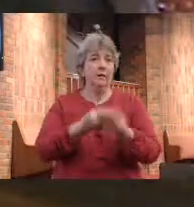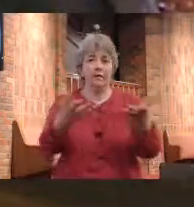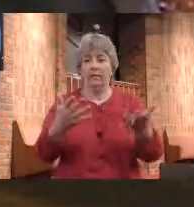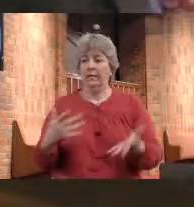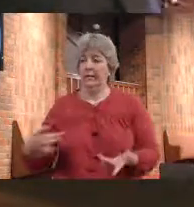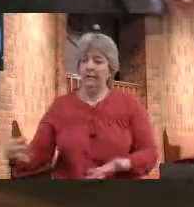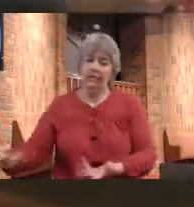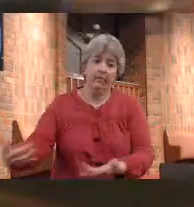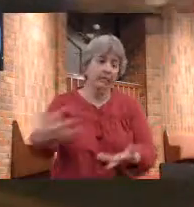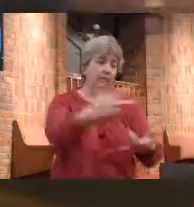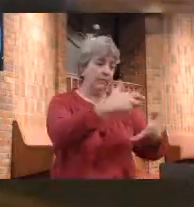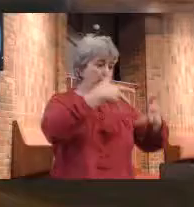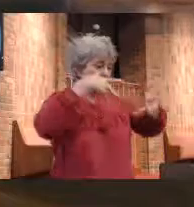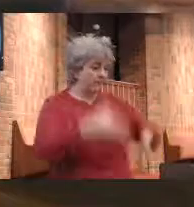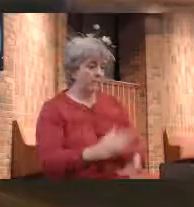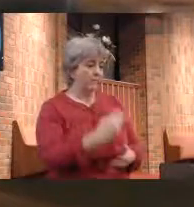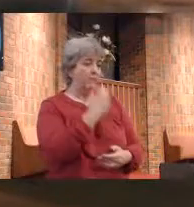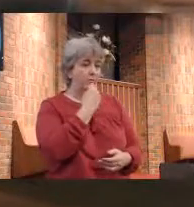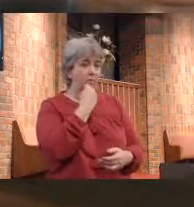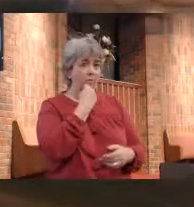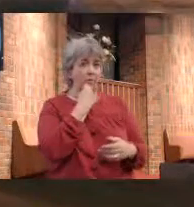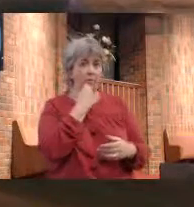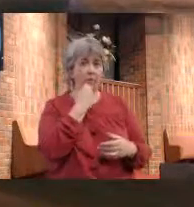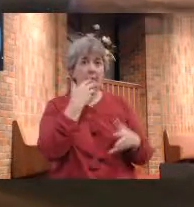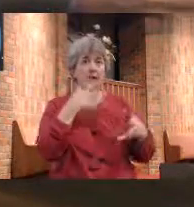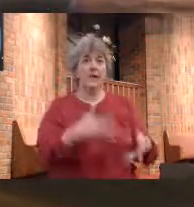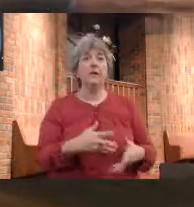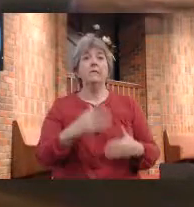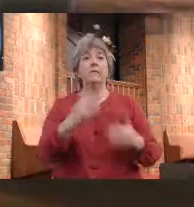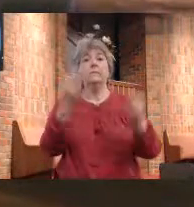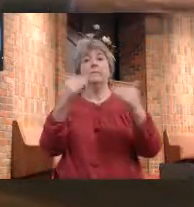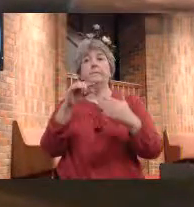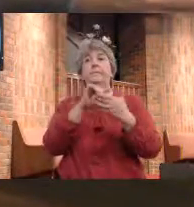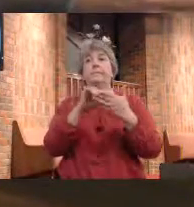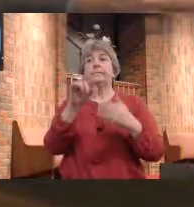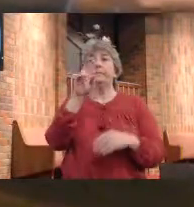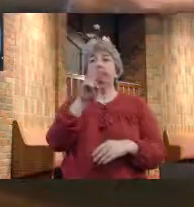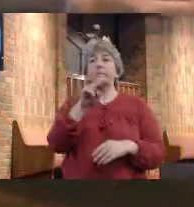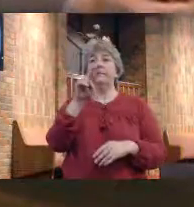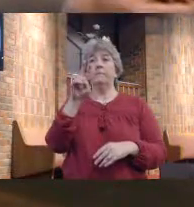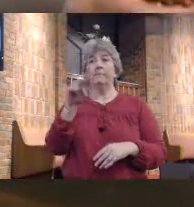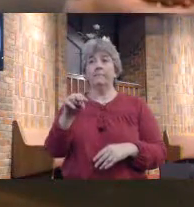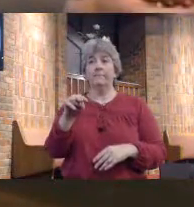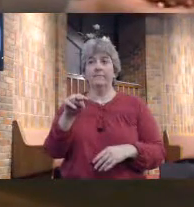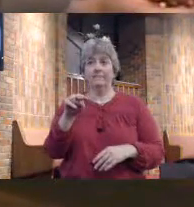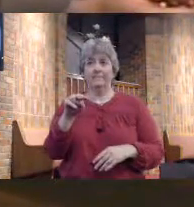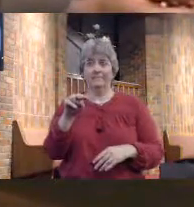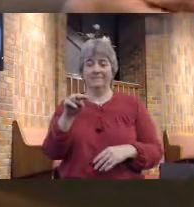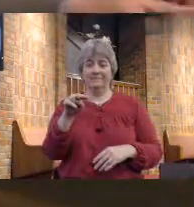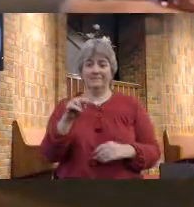up. In verse 22, Matthew 14.